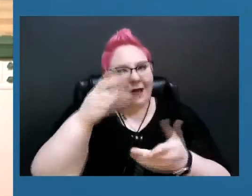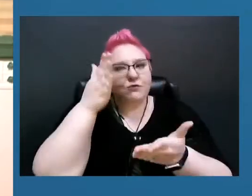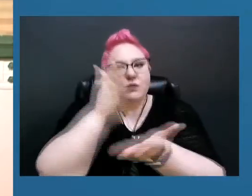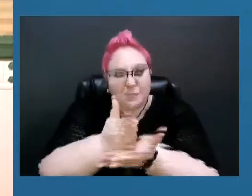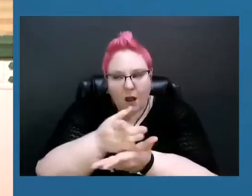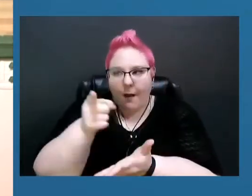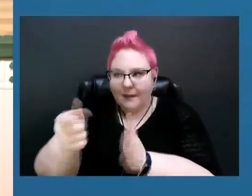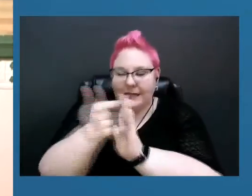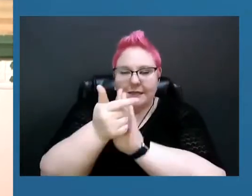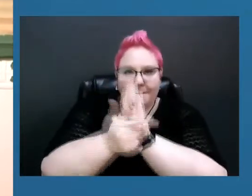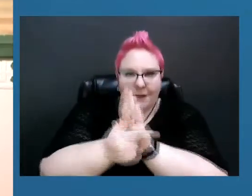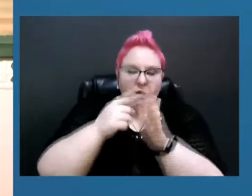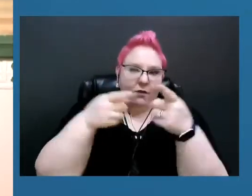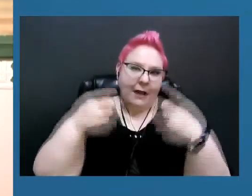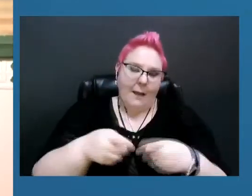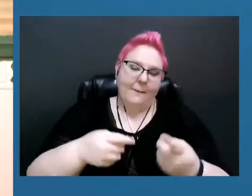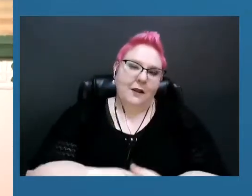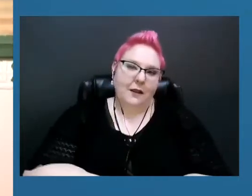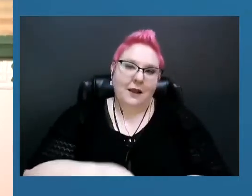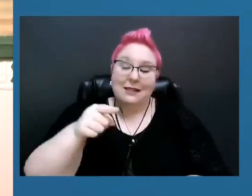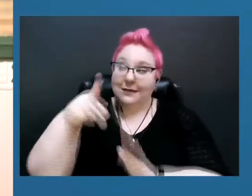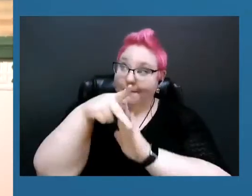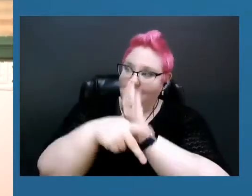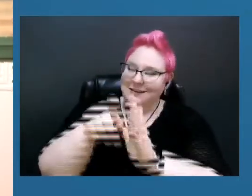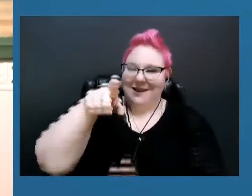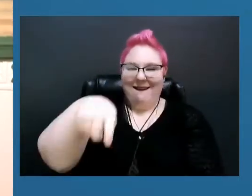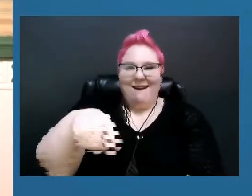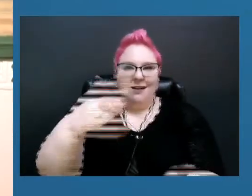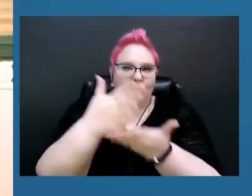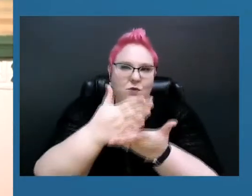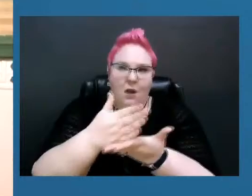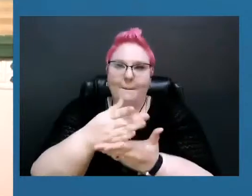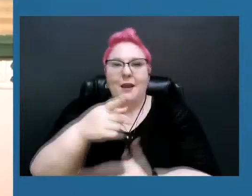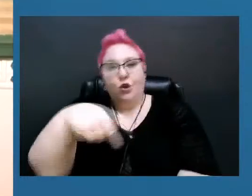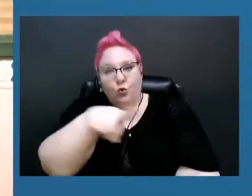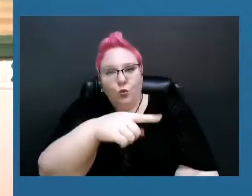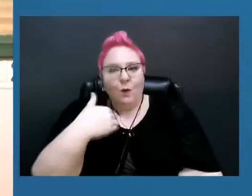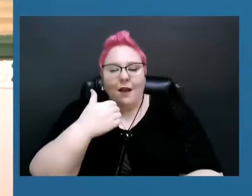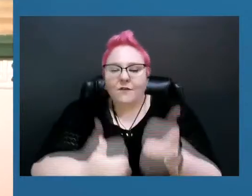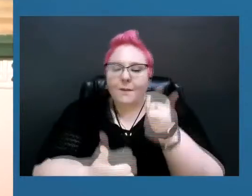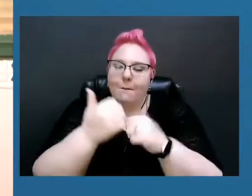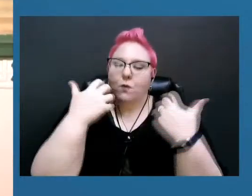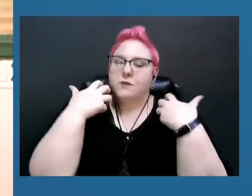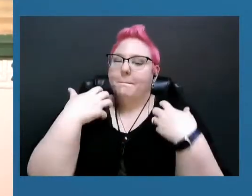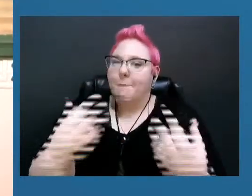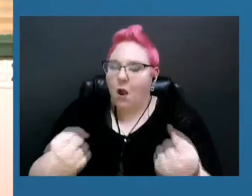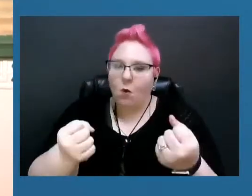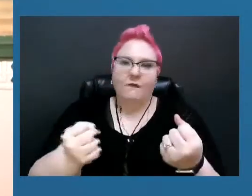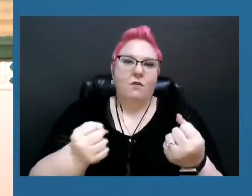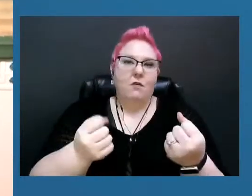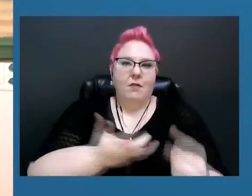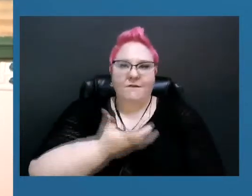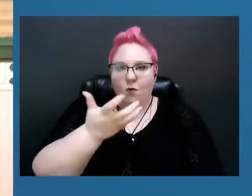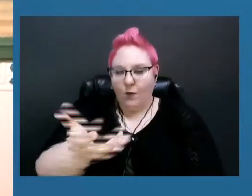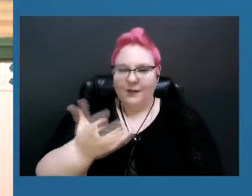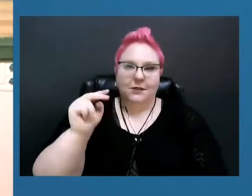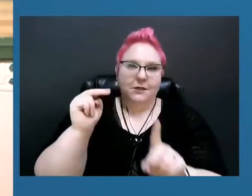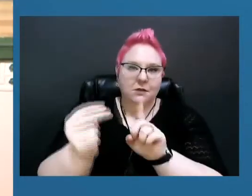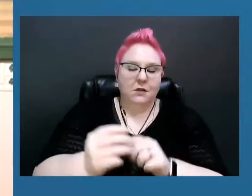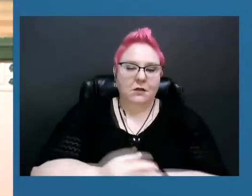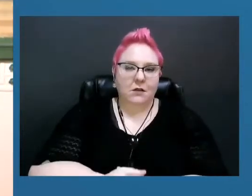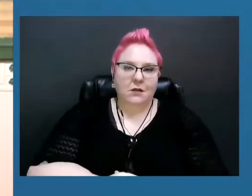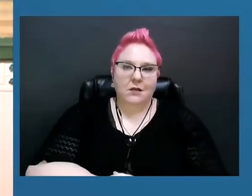happening, and these policies have to be stopped, and you have the most powerful voices. You have an influential member